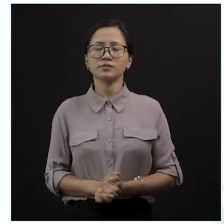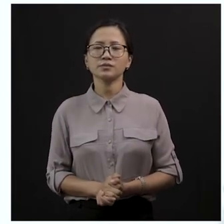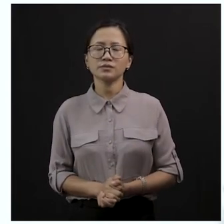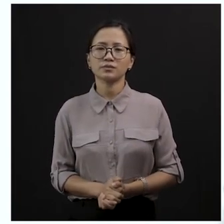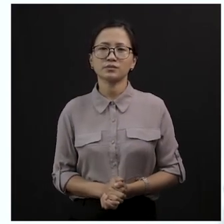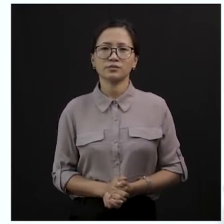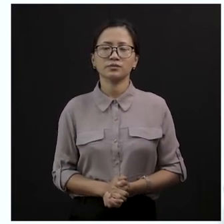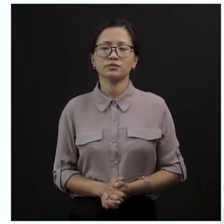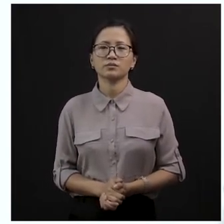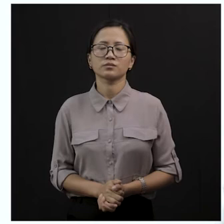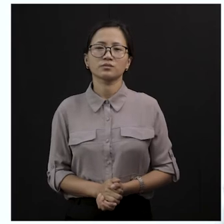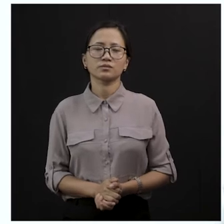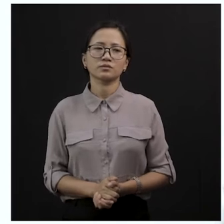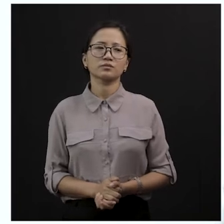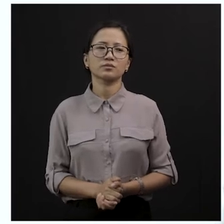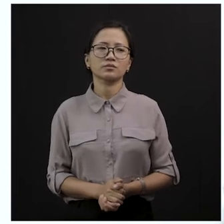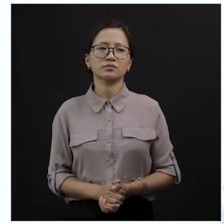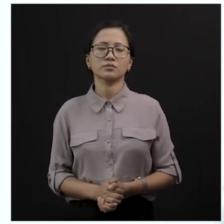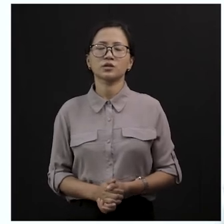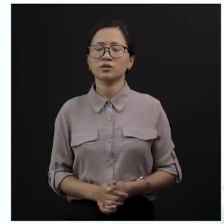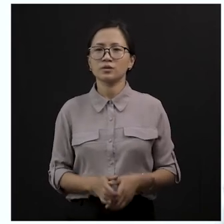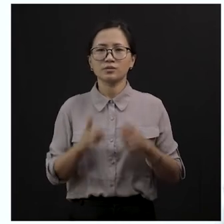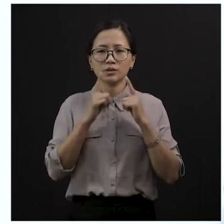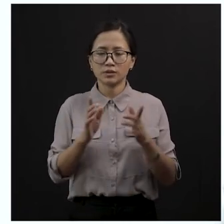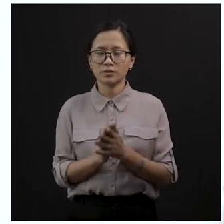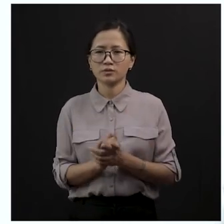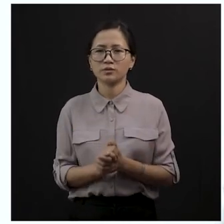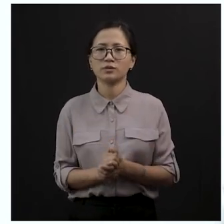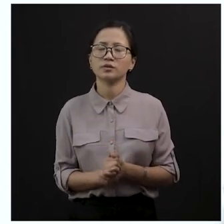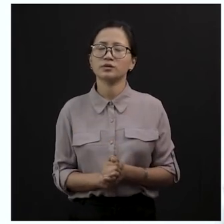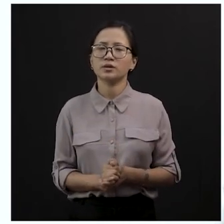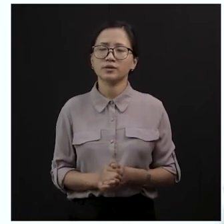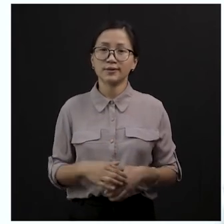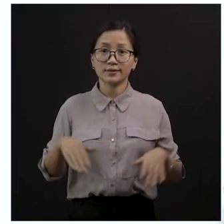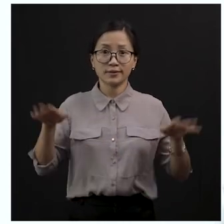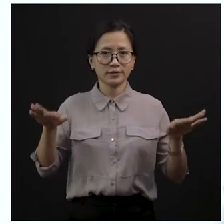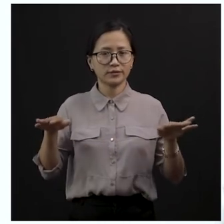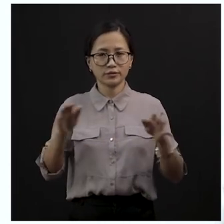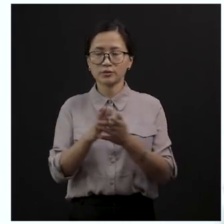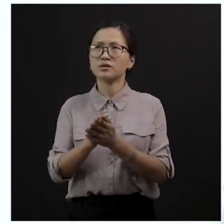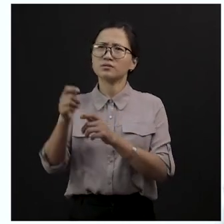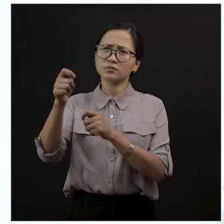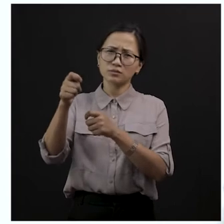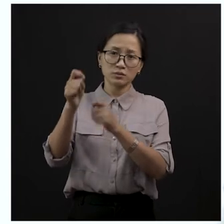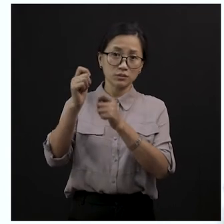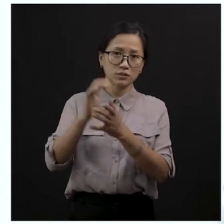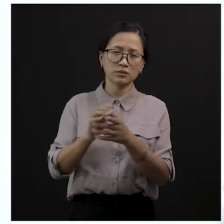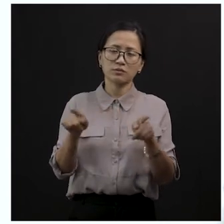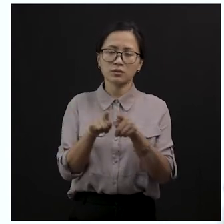you can fly. And so, but in a glider, you cannot sit for long. Glider, you just use